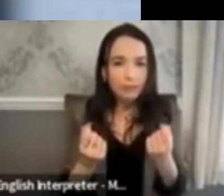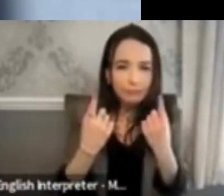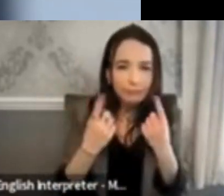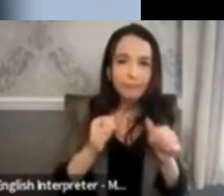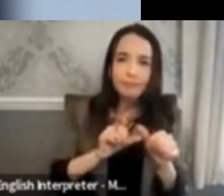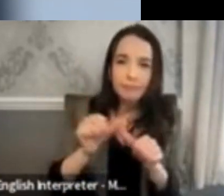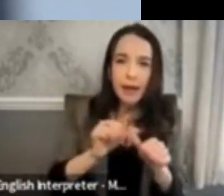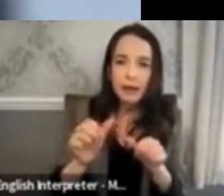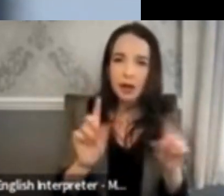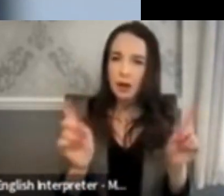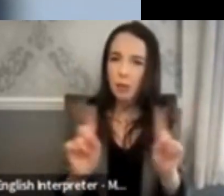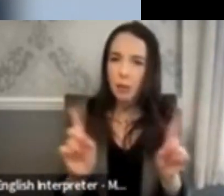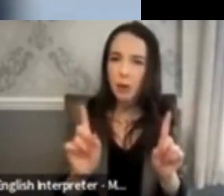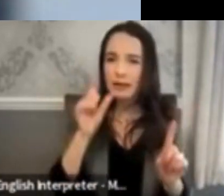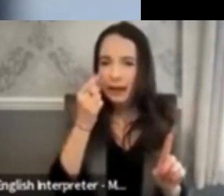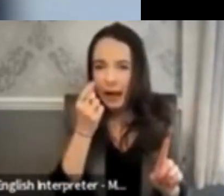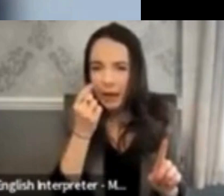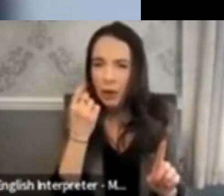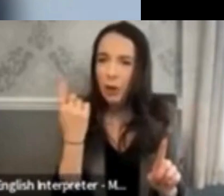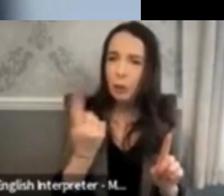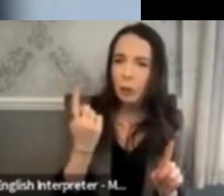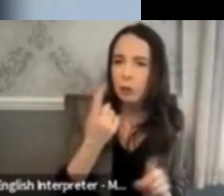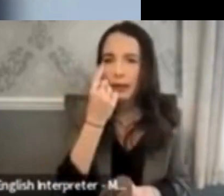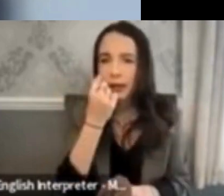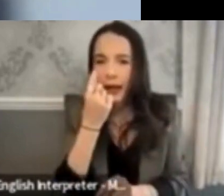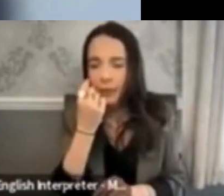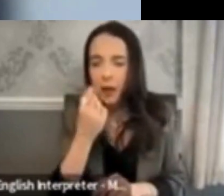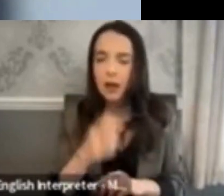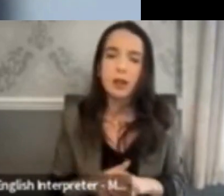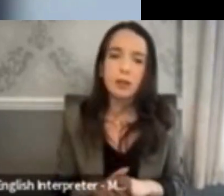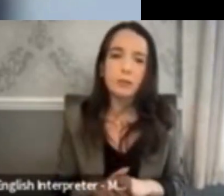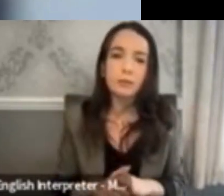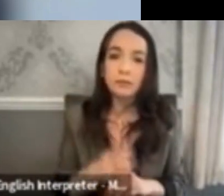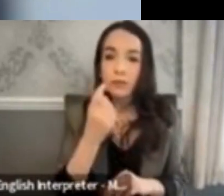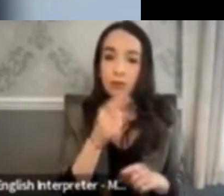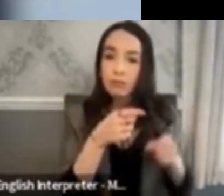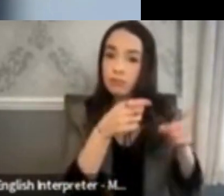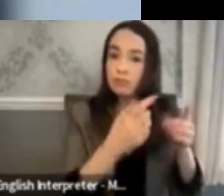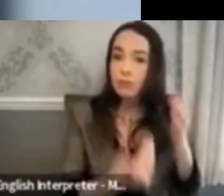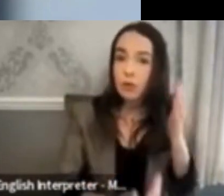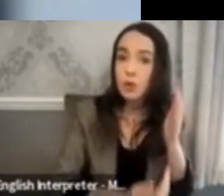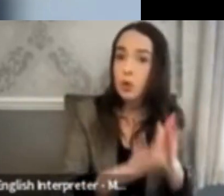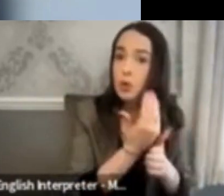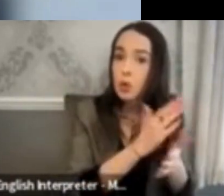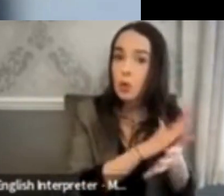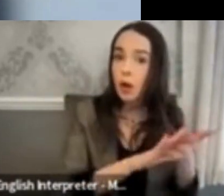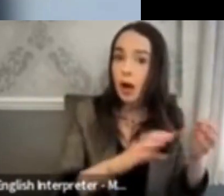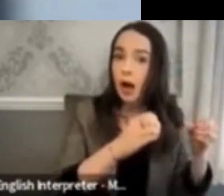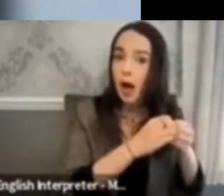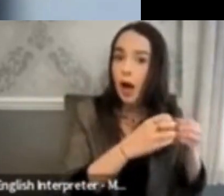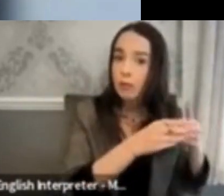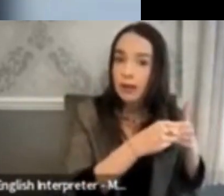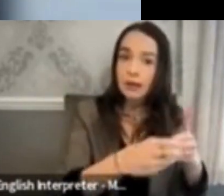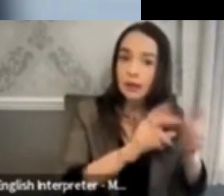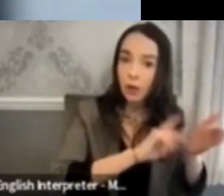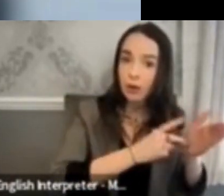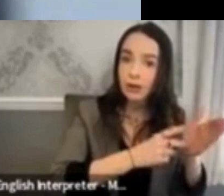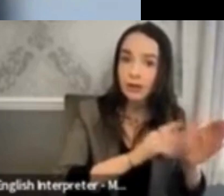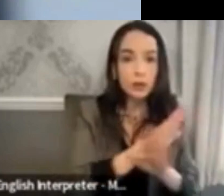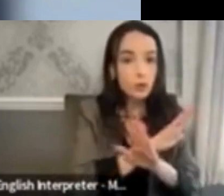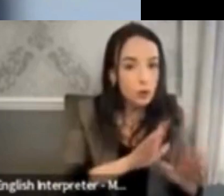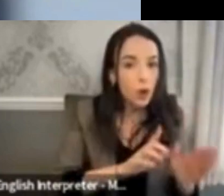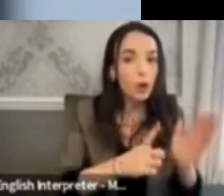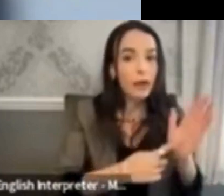level of liability for those of you who are either a new hub lead organisation that is not a local authority, or a